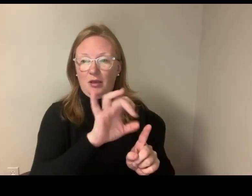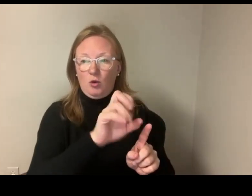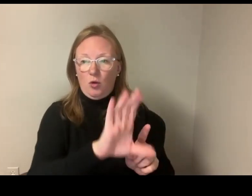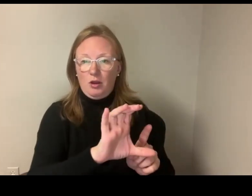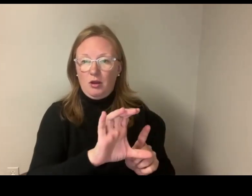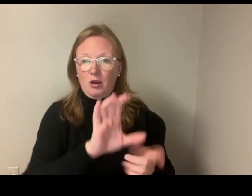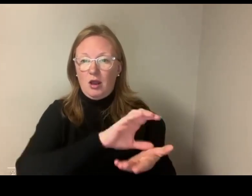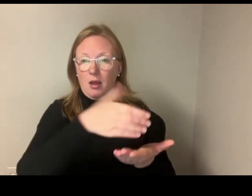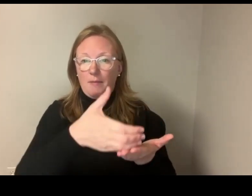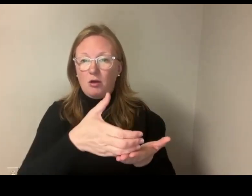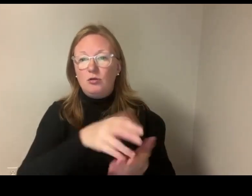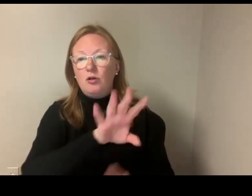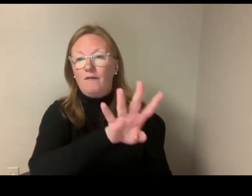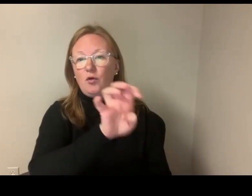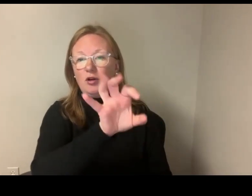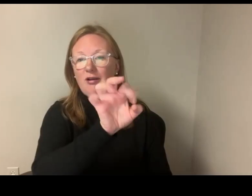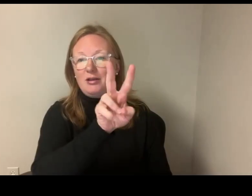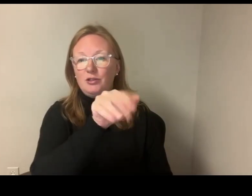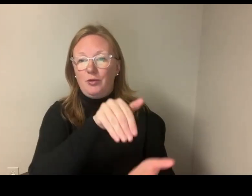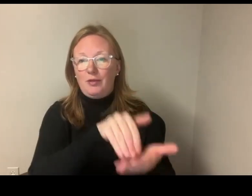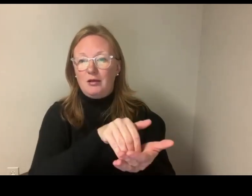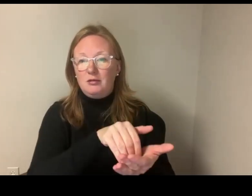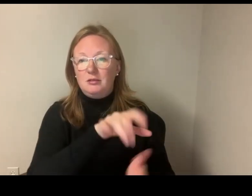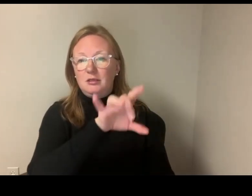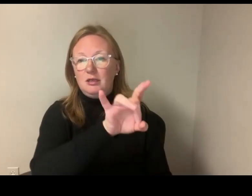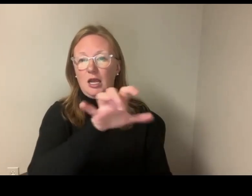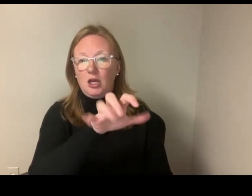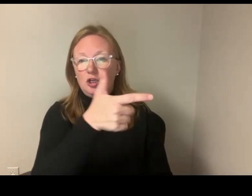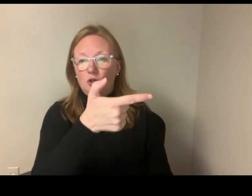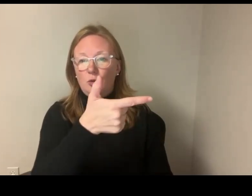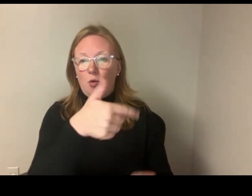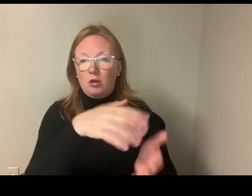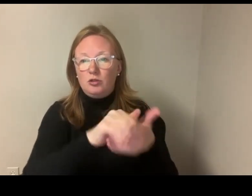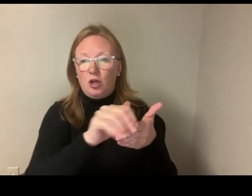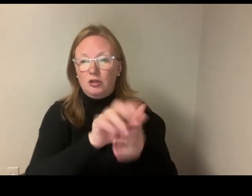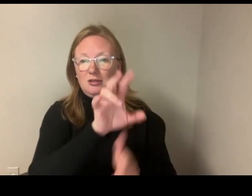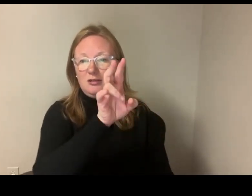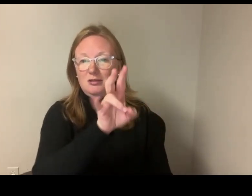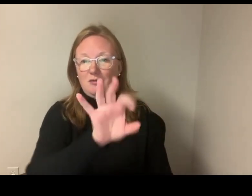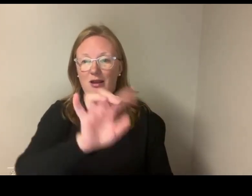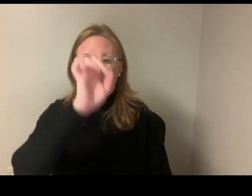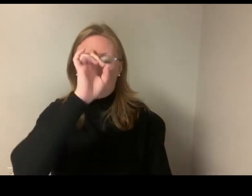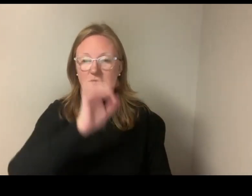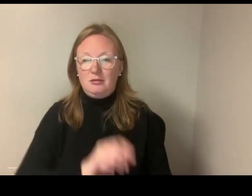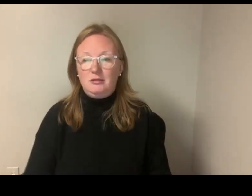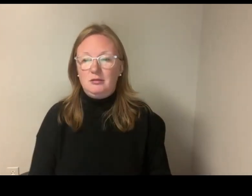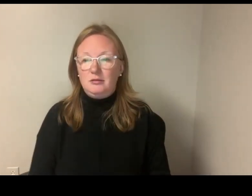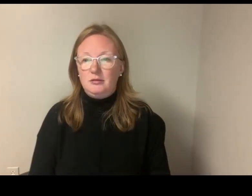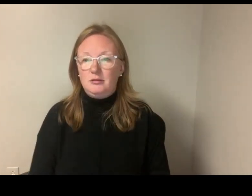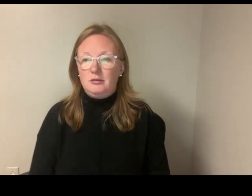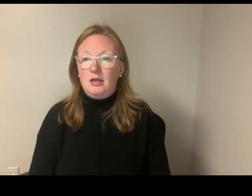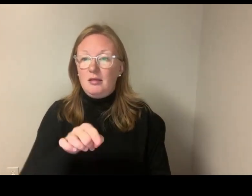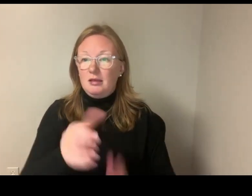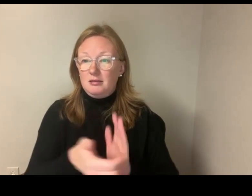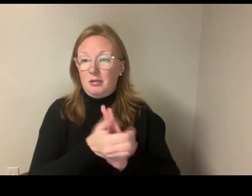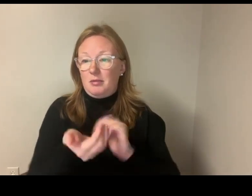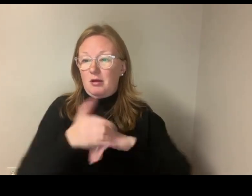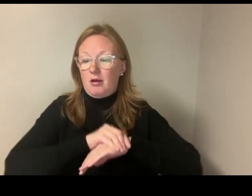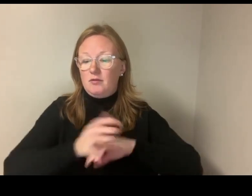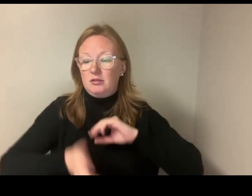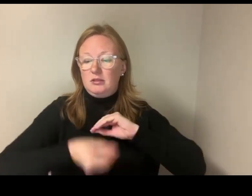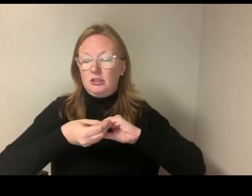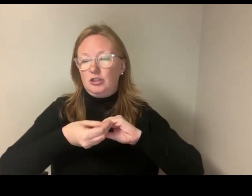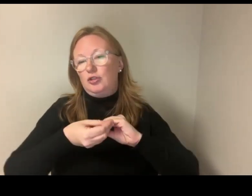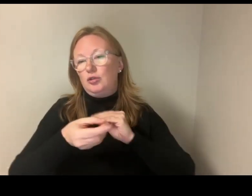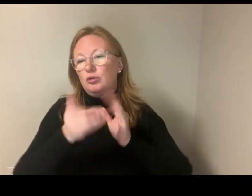of $492,821.79. This amendment covers additional